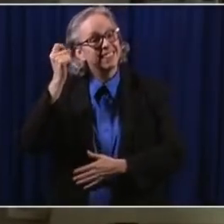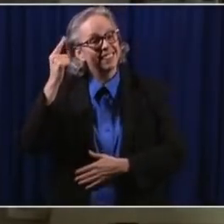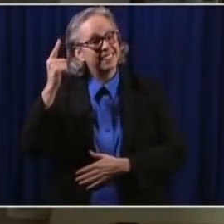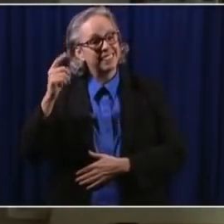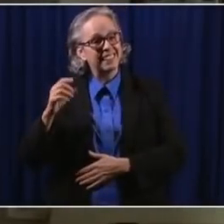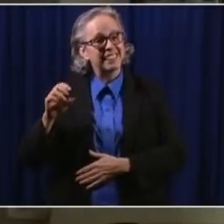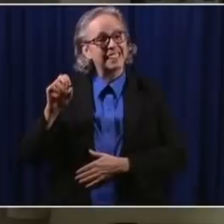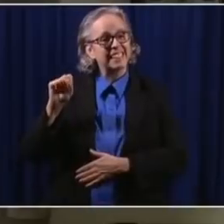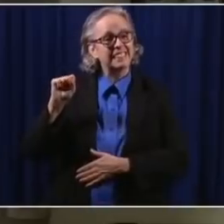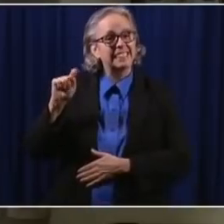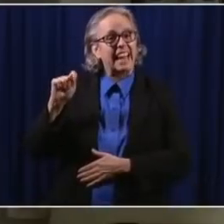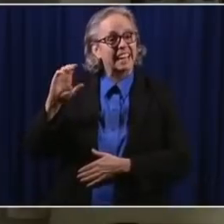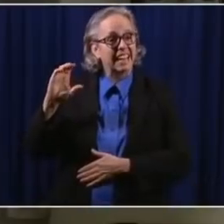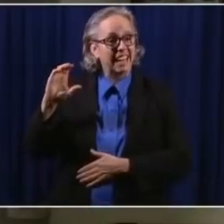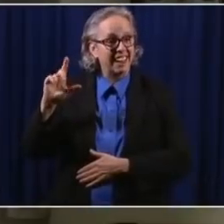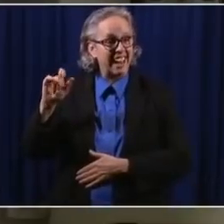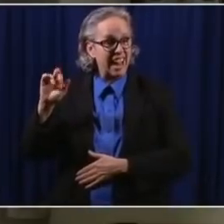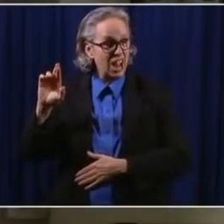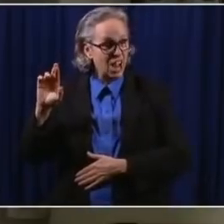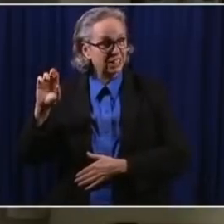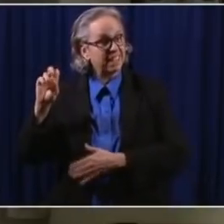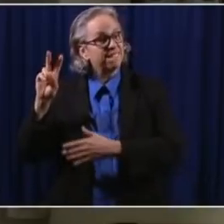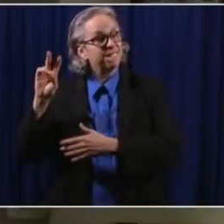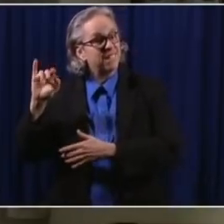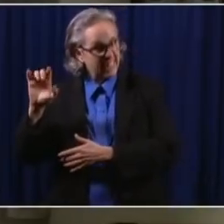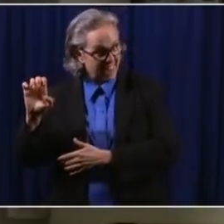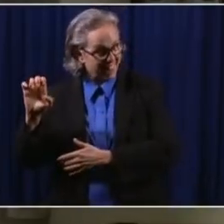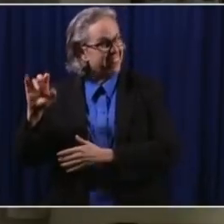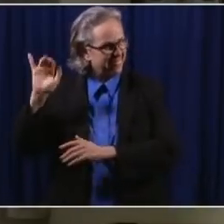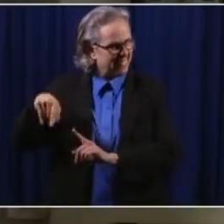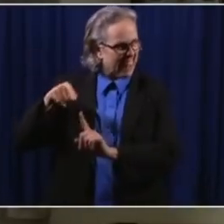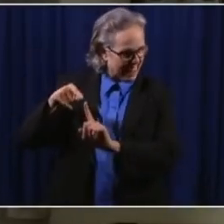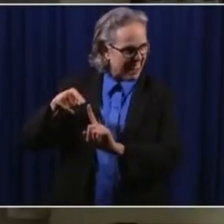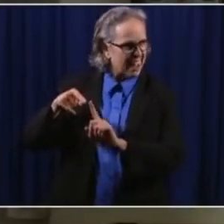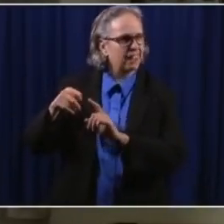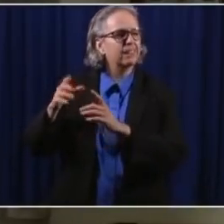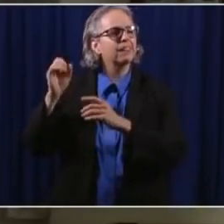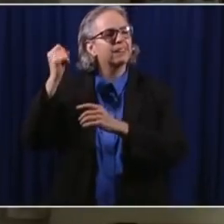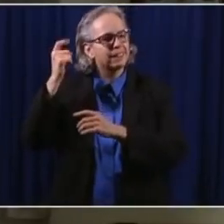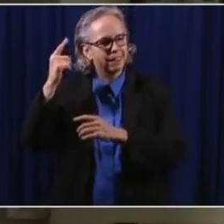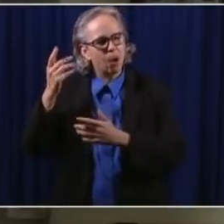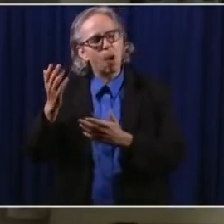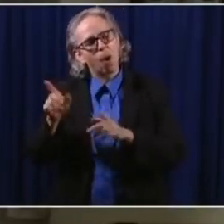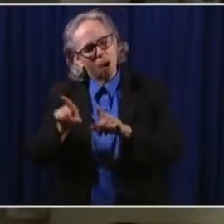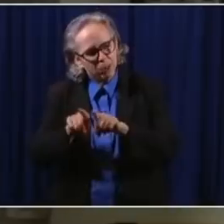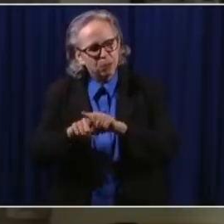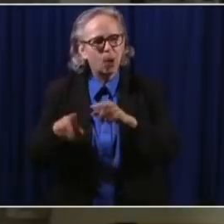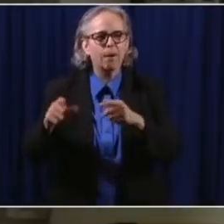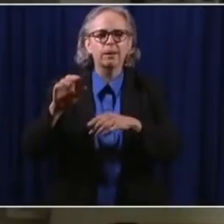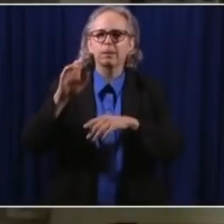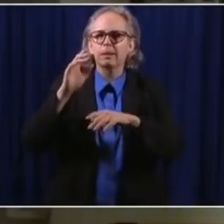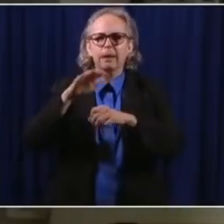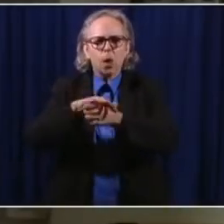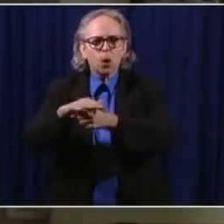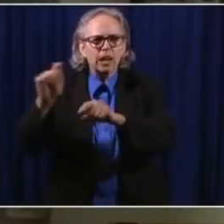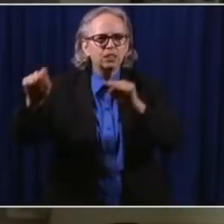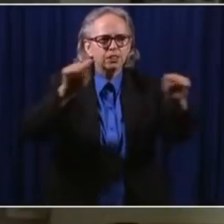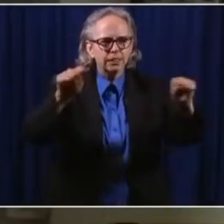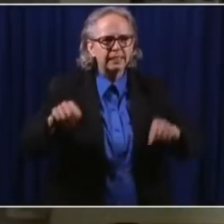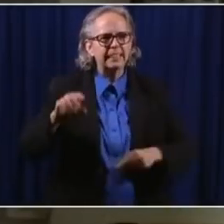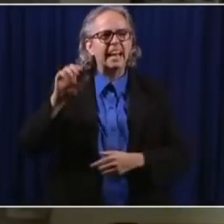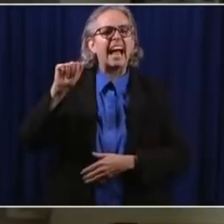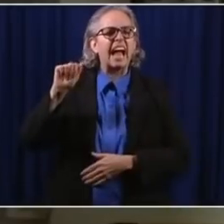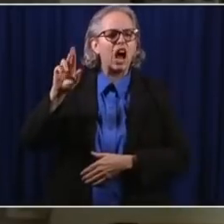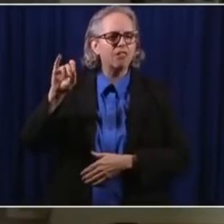Clairsville. They also have campus locations in Harrison County as well as in Monroe County. The college offers more